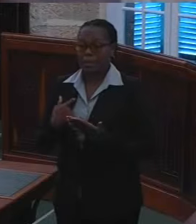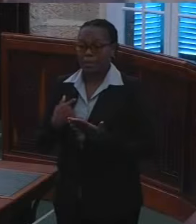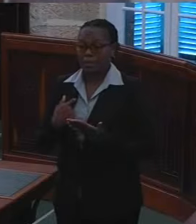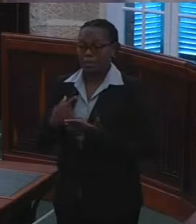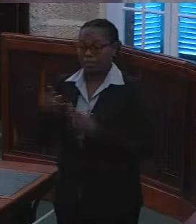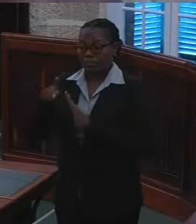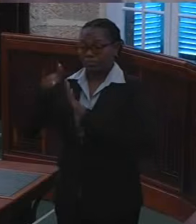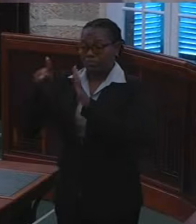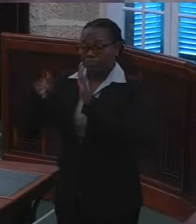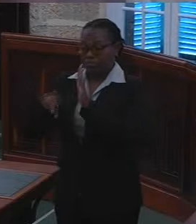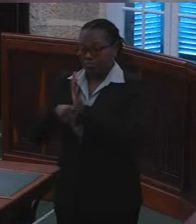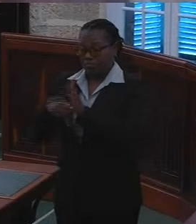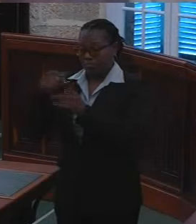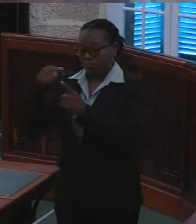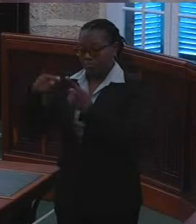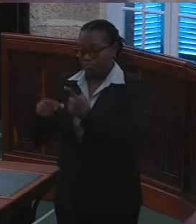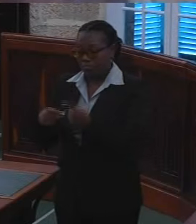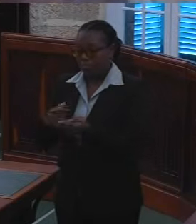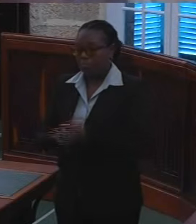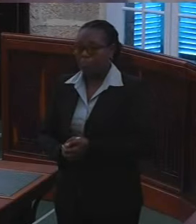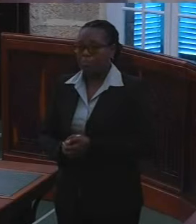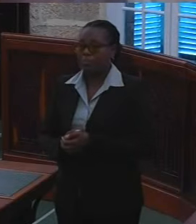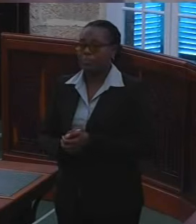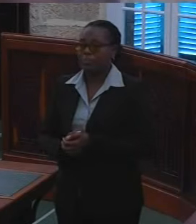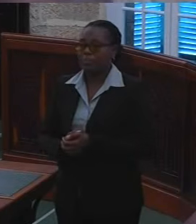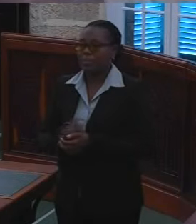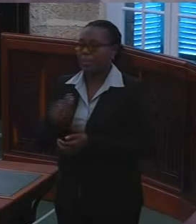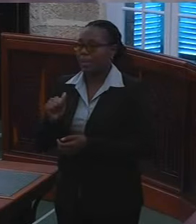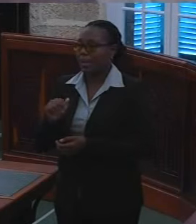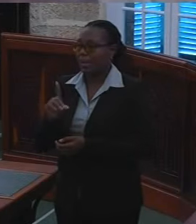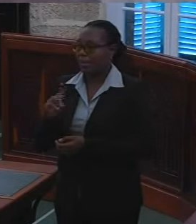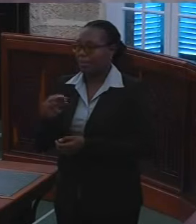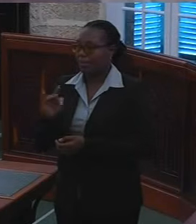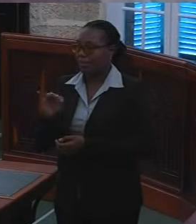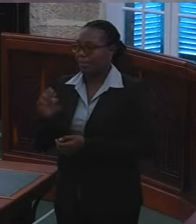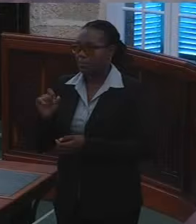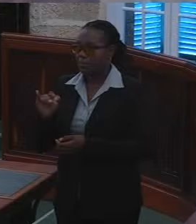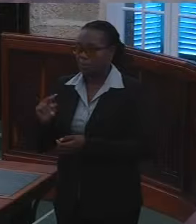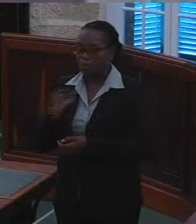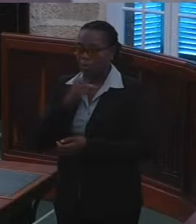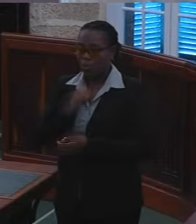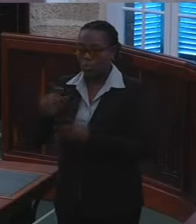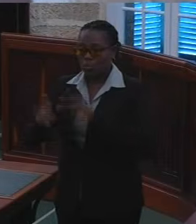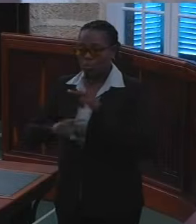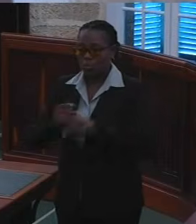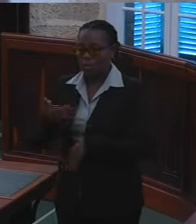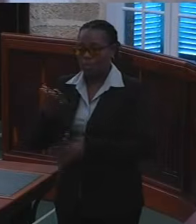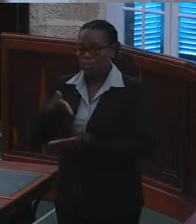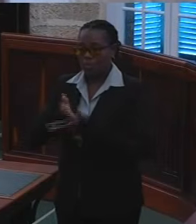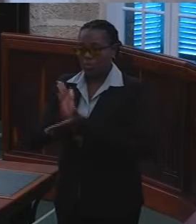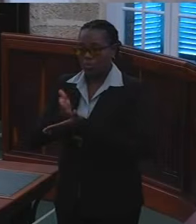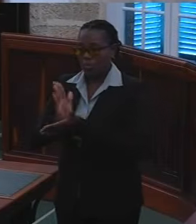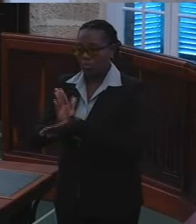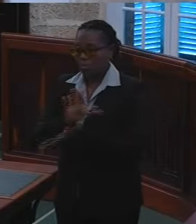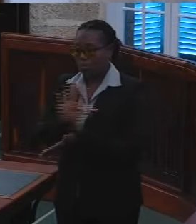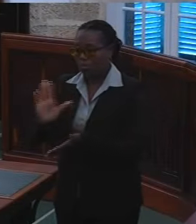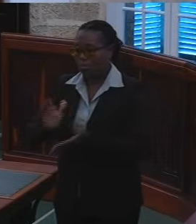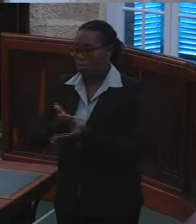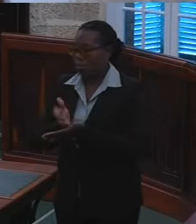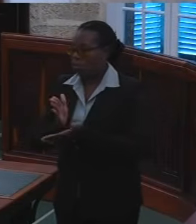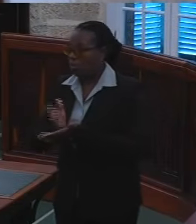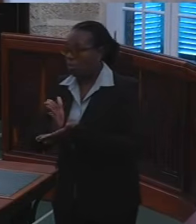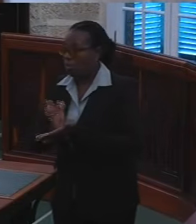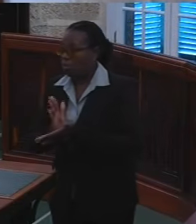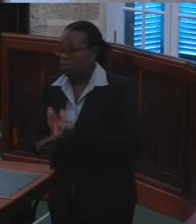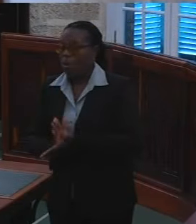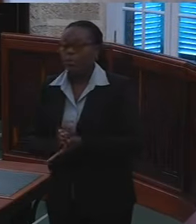emphasized for the administration, and the older persons are, so we can have the rights of those older persons